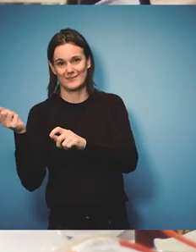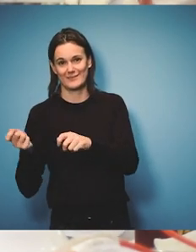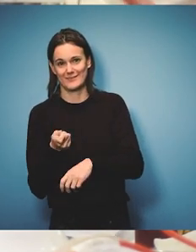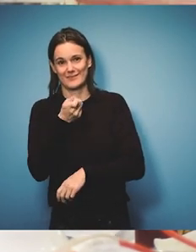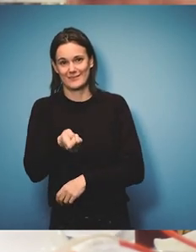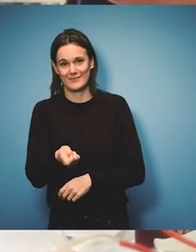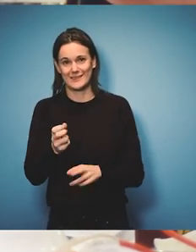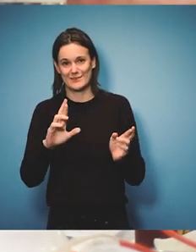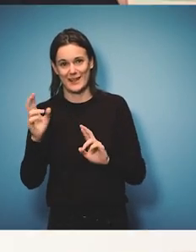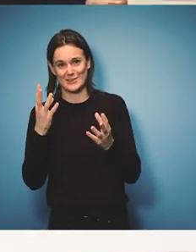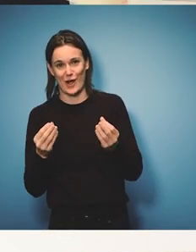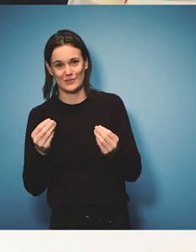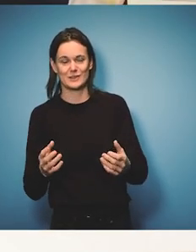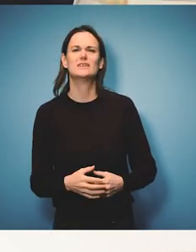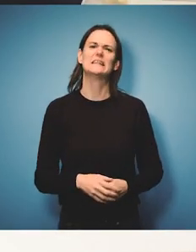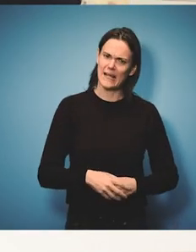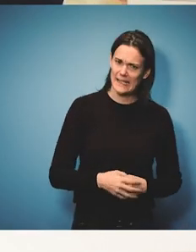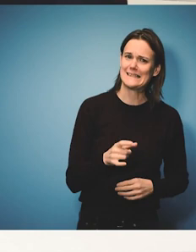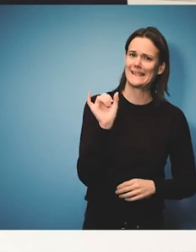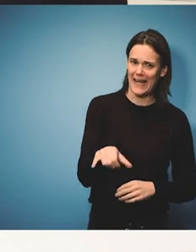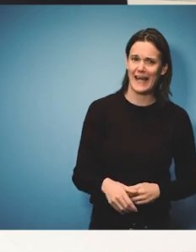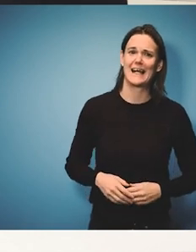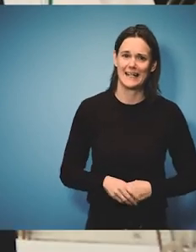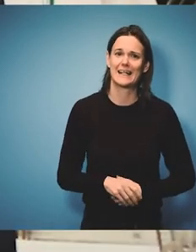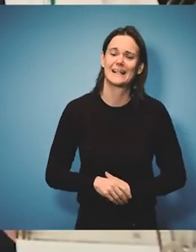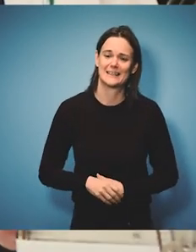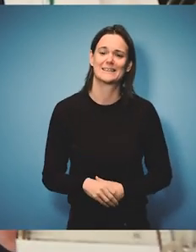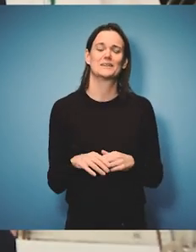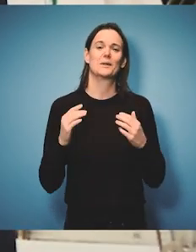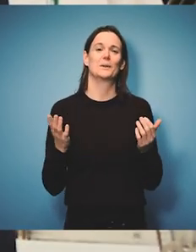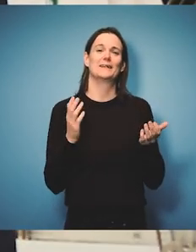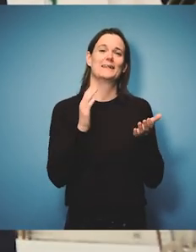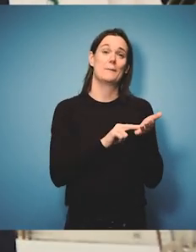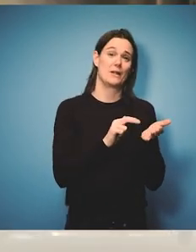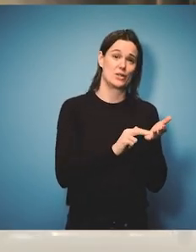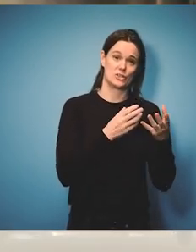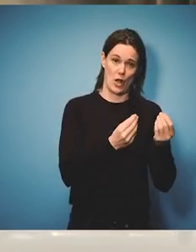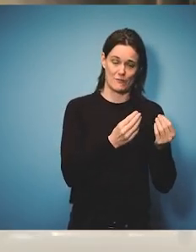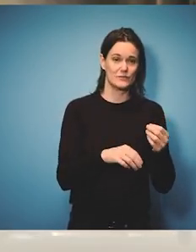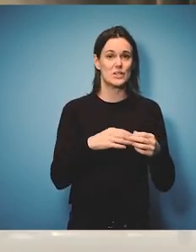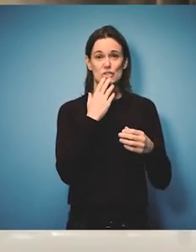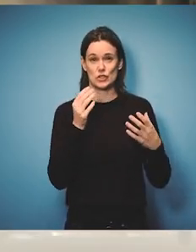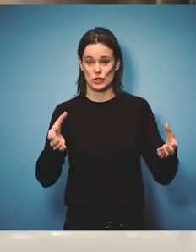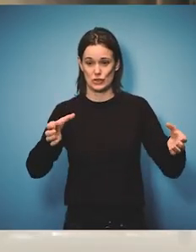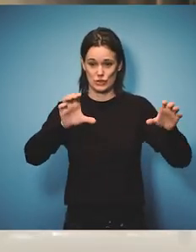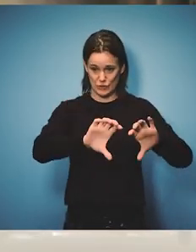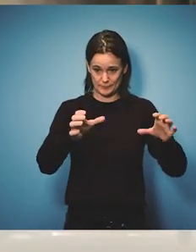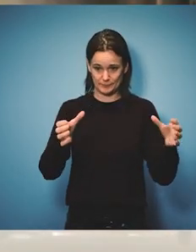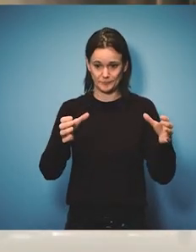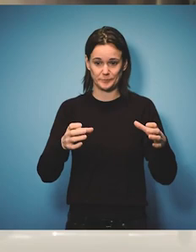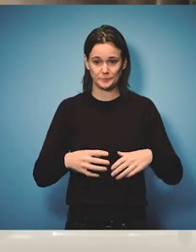before. Right, Jacob? Yeah, that's exactly what I would do. So the first step is we're going to take our